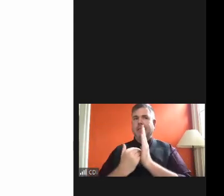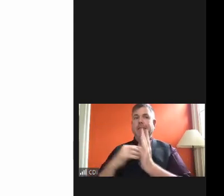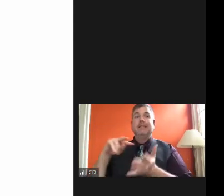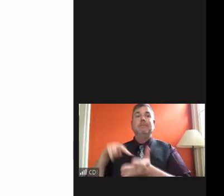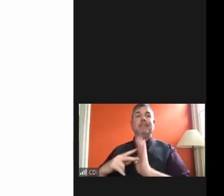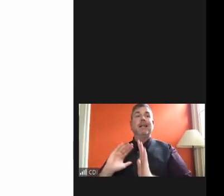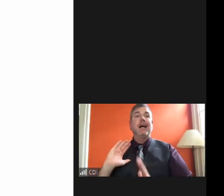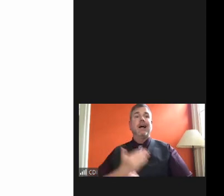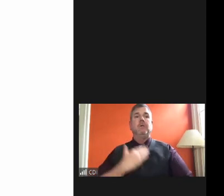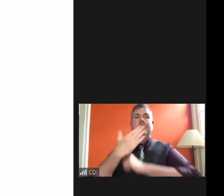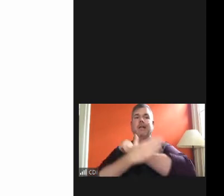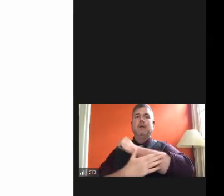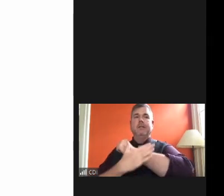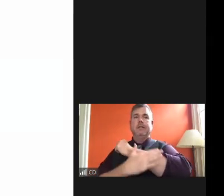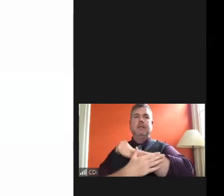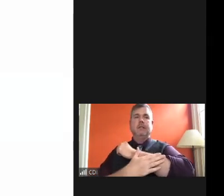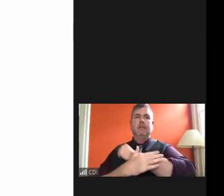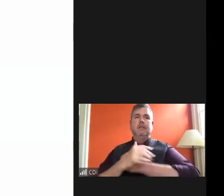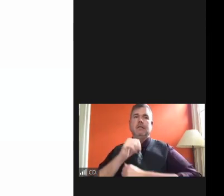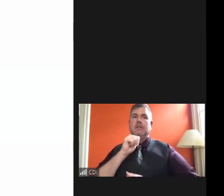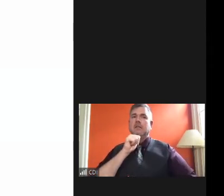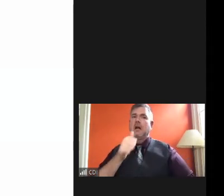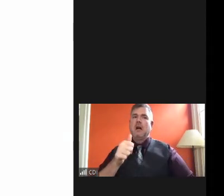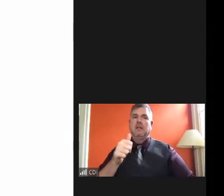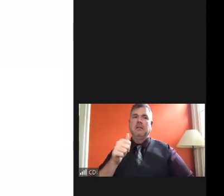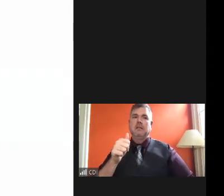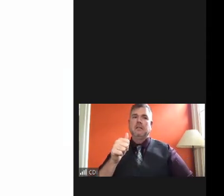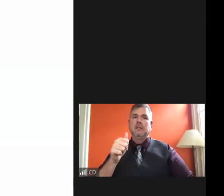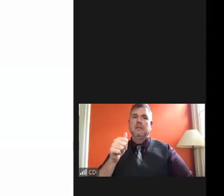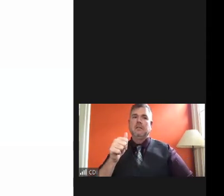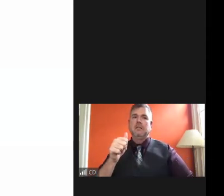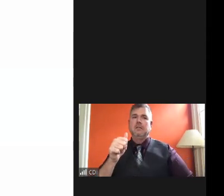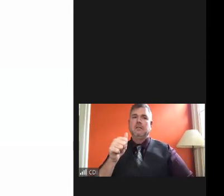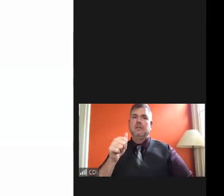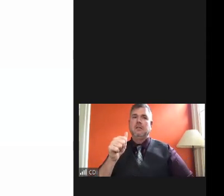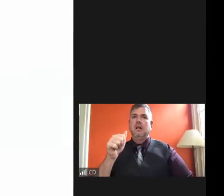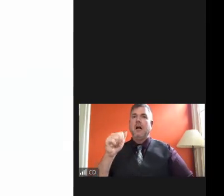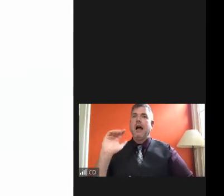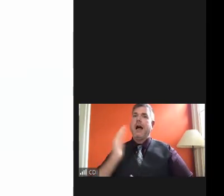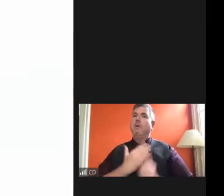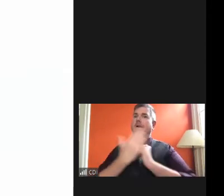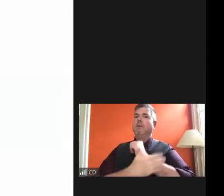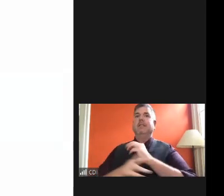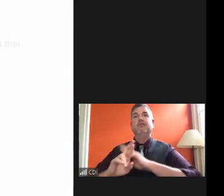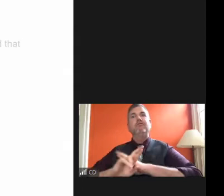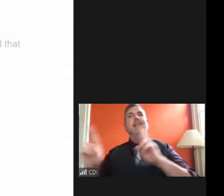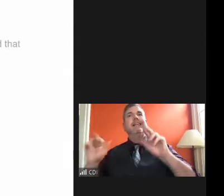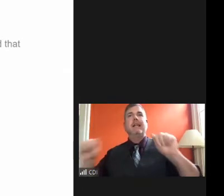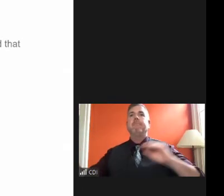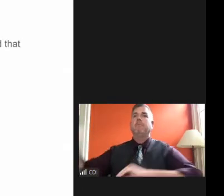based on that designation being on the watch list was less for 3 weeks, and is why we had to close indoor restaurants.